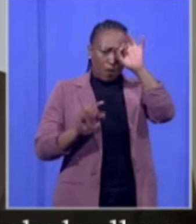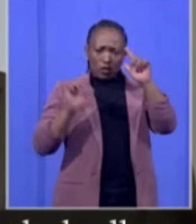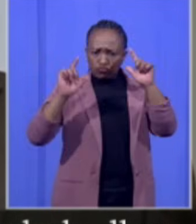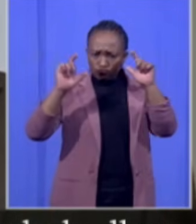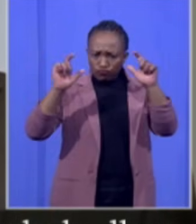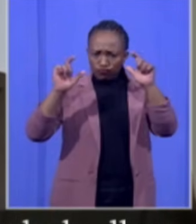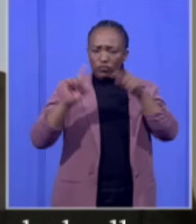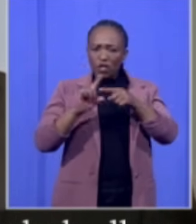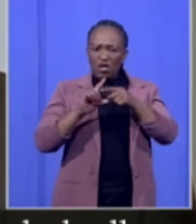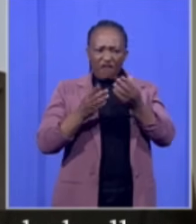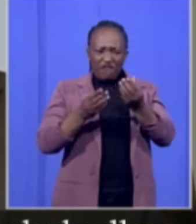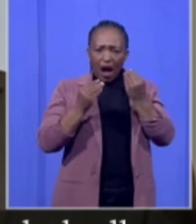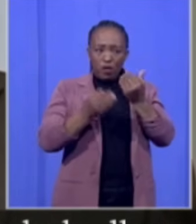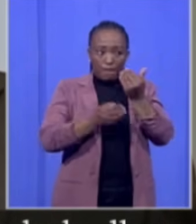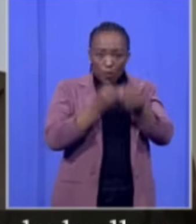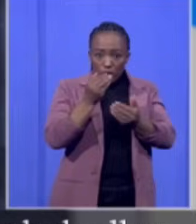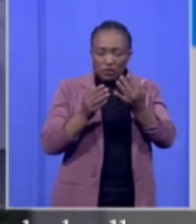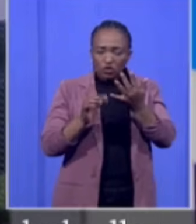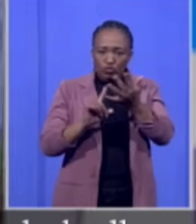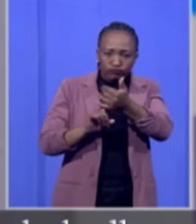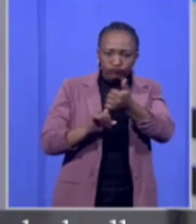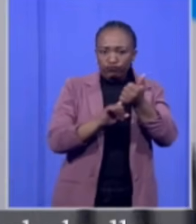the process of kidnapping and robbing a woman.